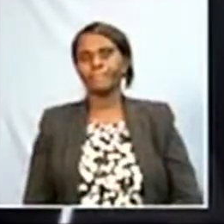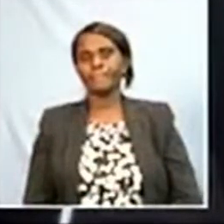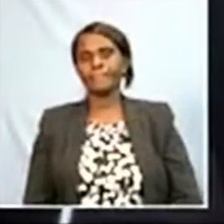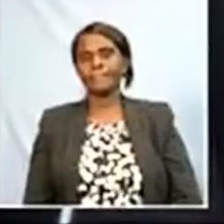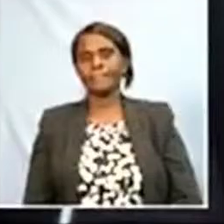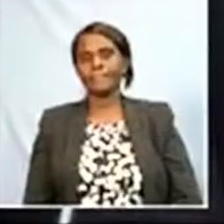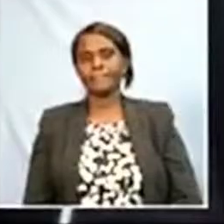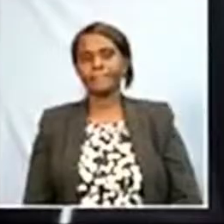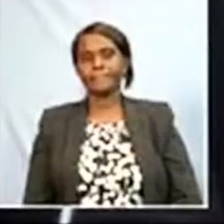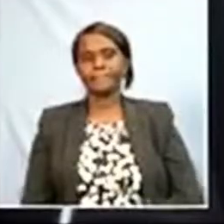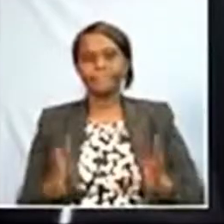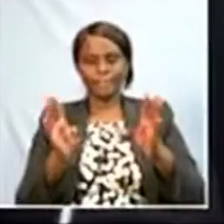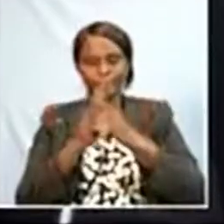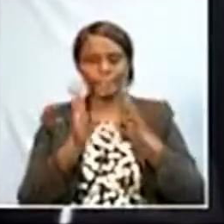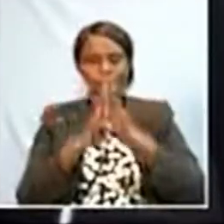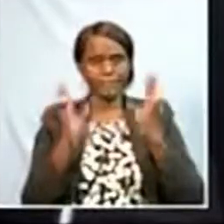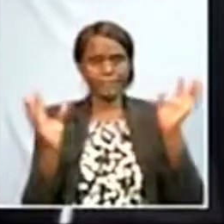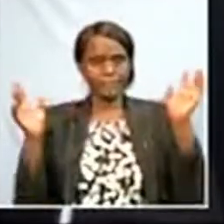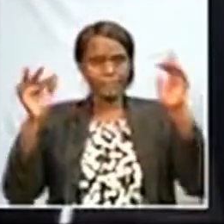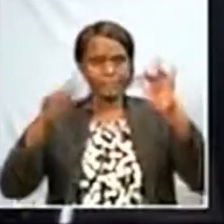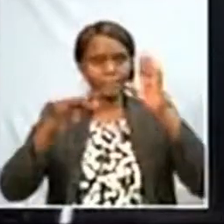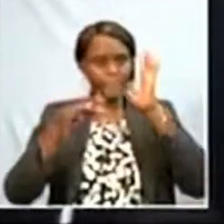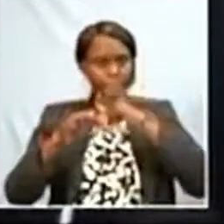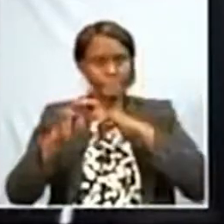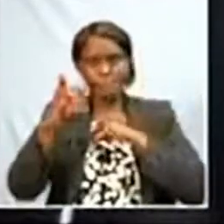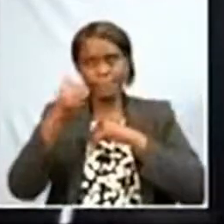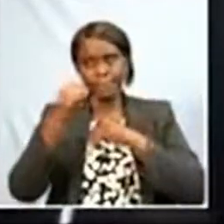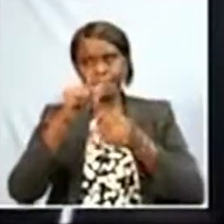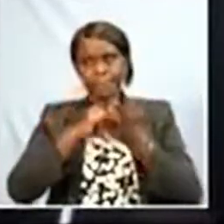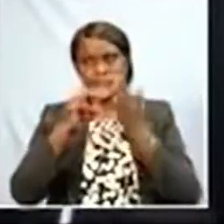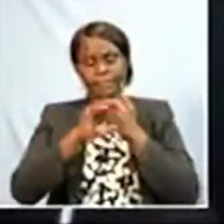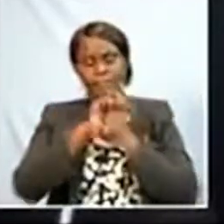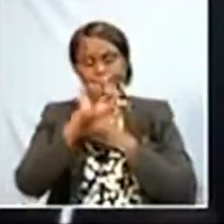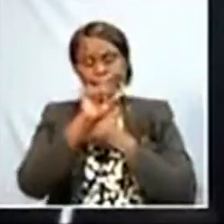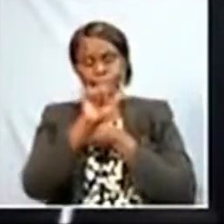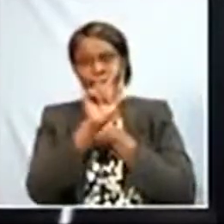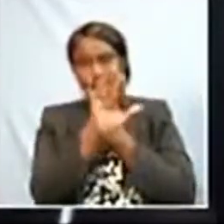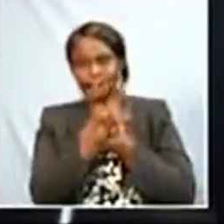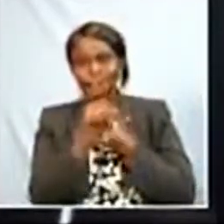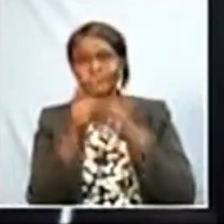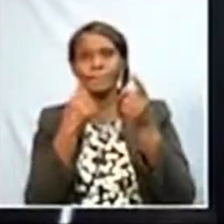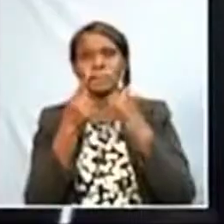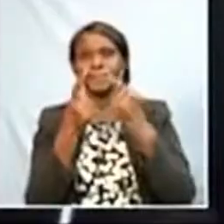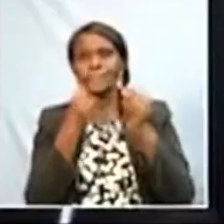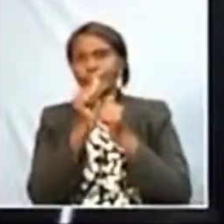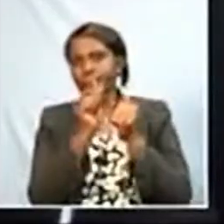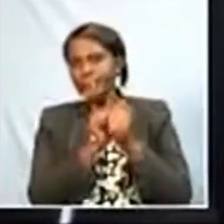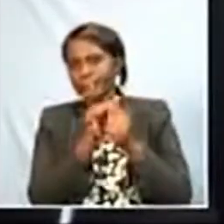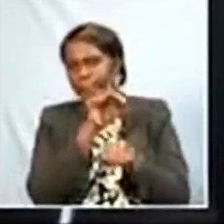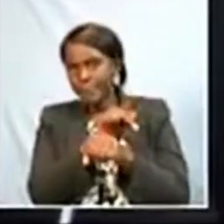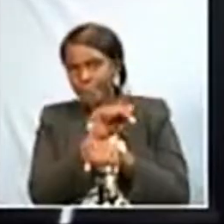a meeting was convened on 10th March 2025 to talk about the project